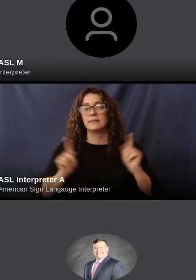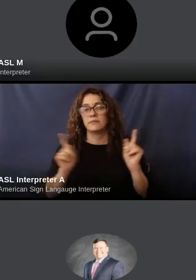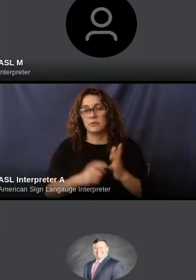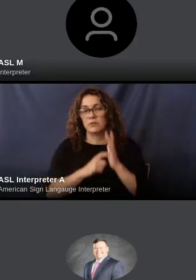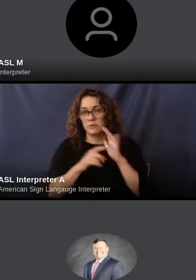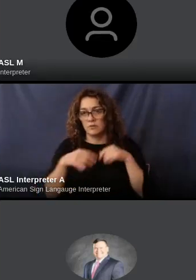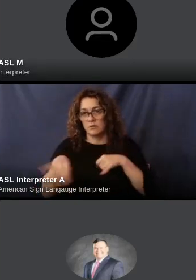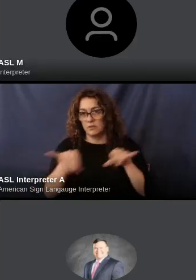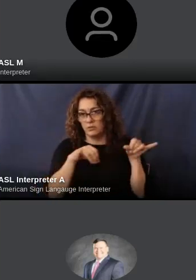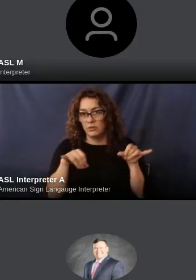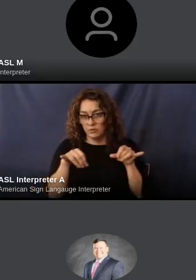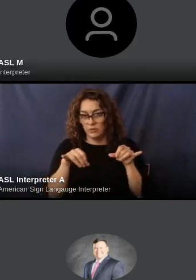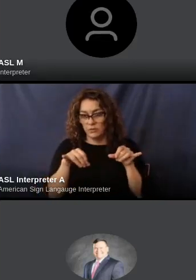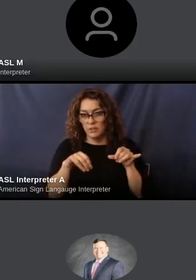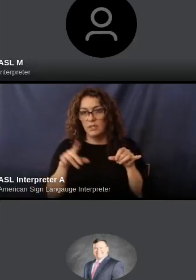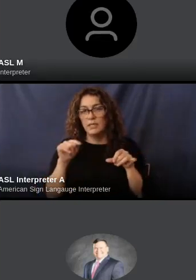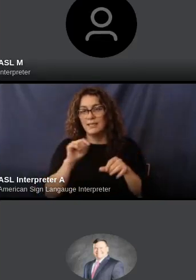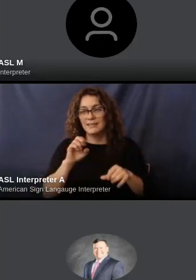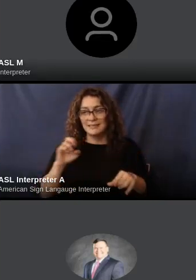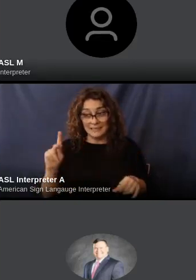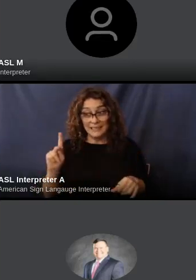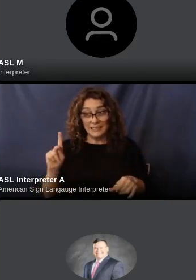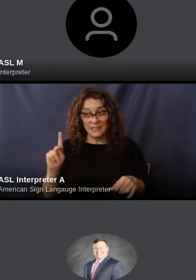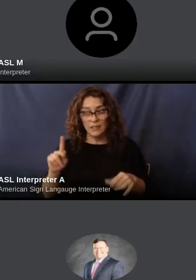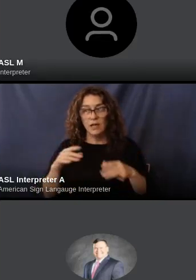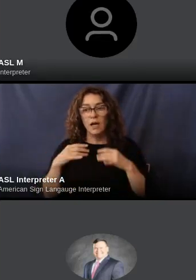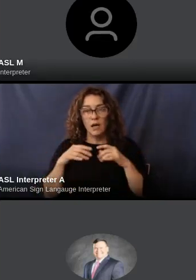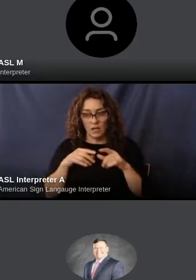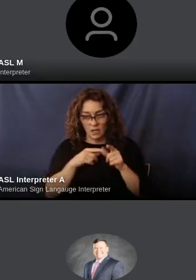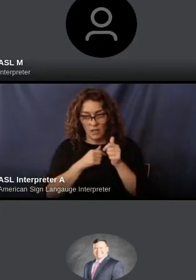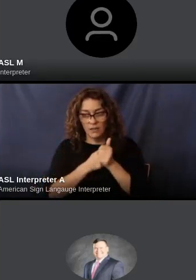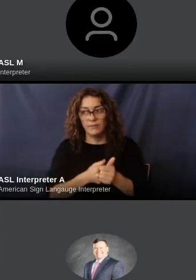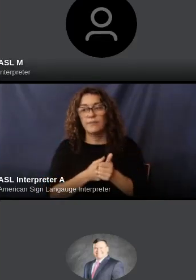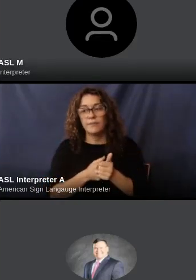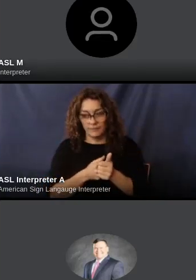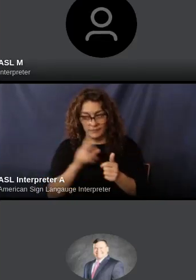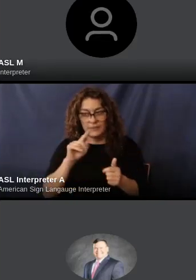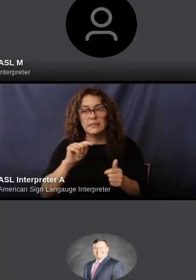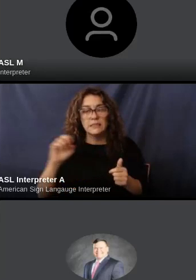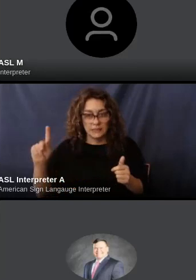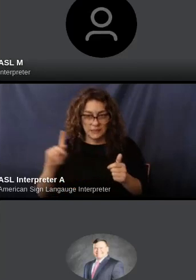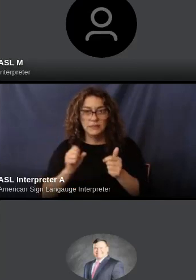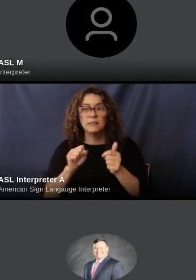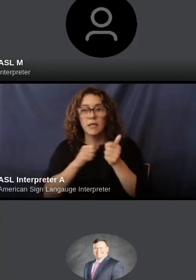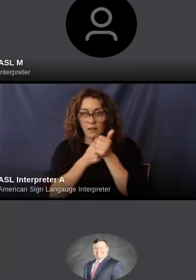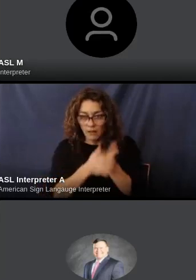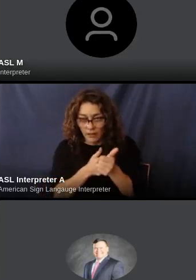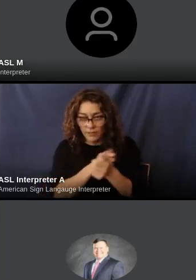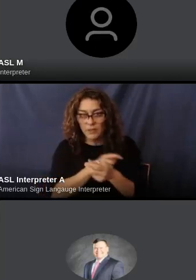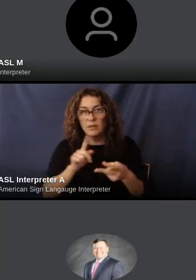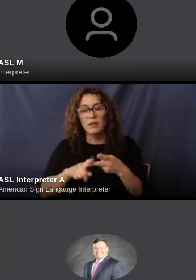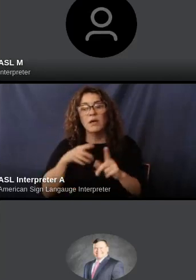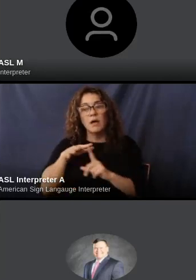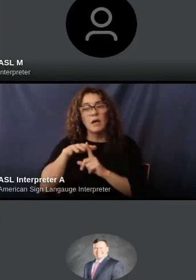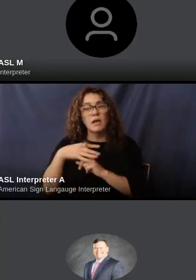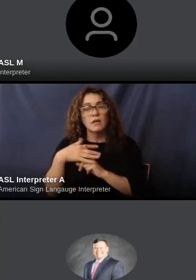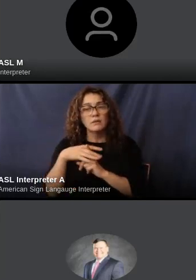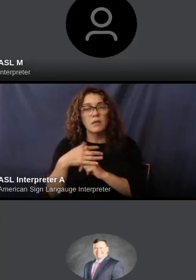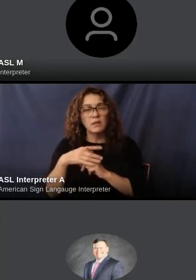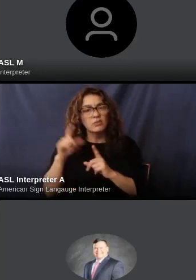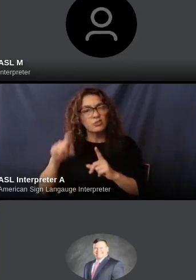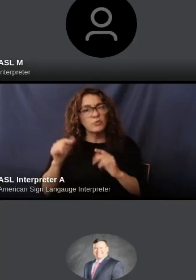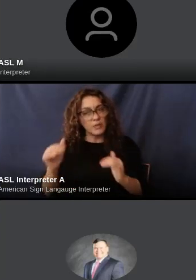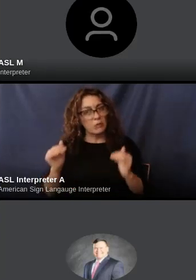mainly focusing on TEKS alignment, making sure that capacity is available, making sure that content is up to the caliber that